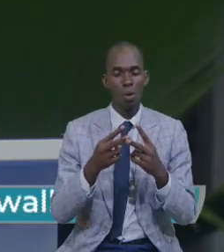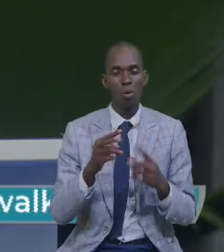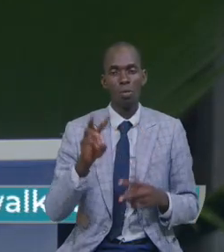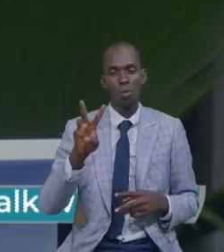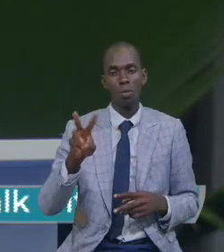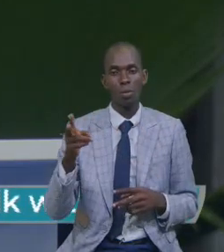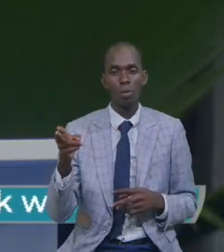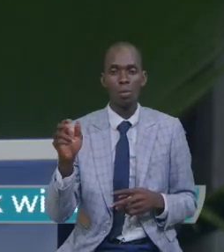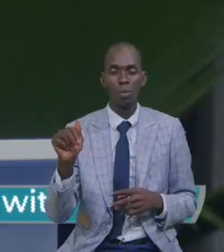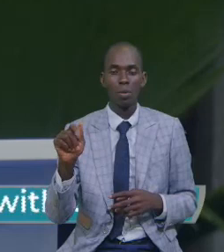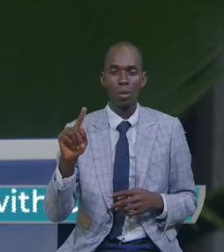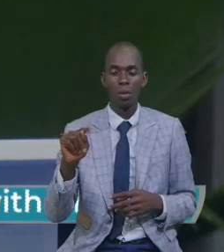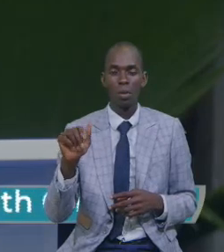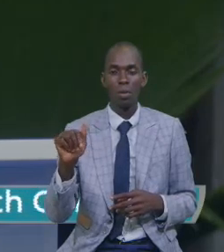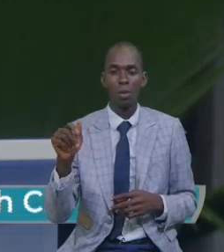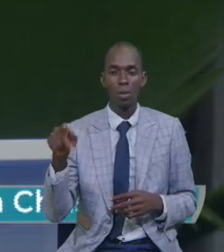to this number,